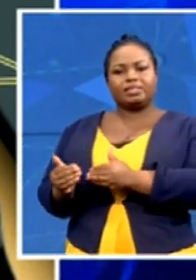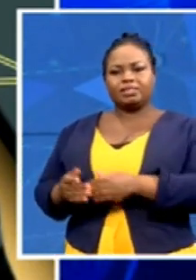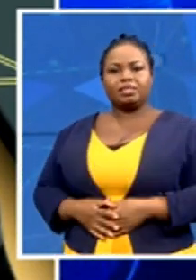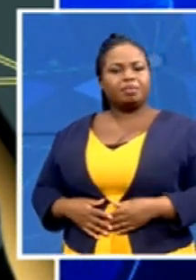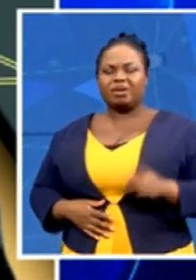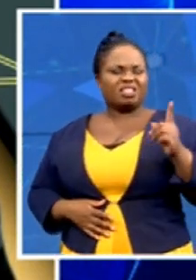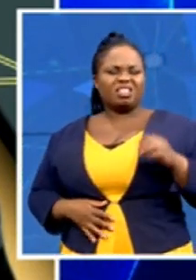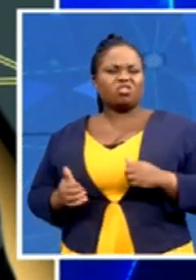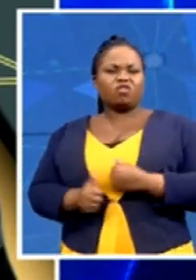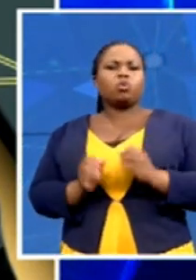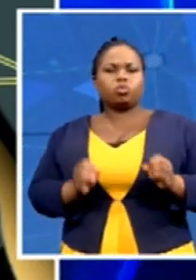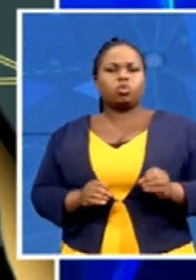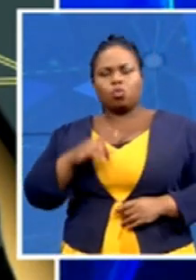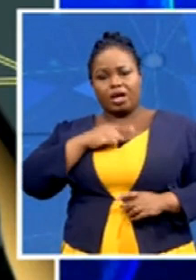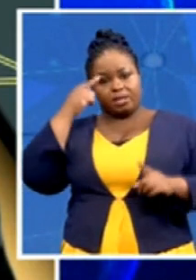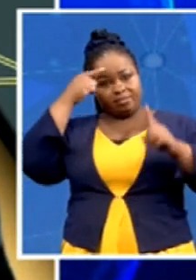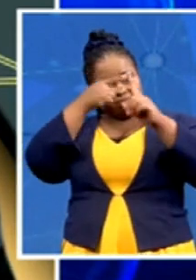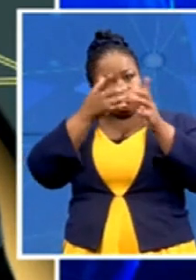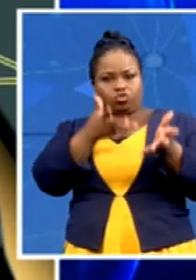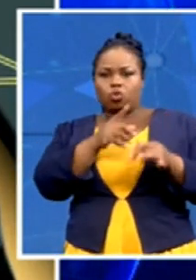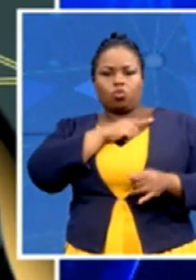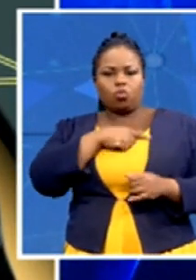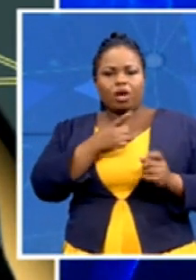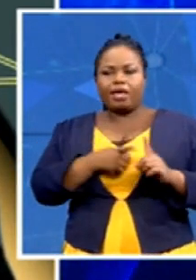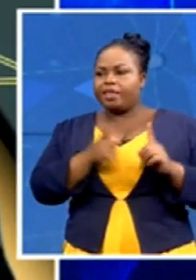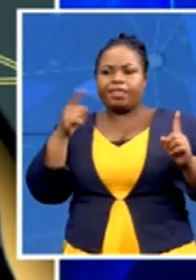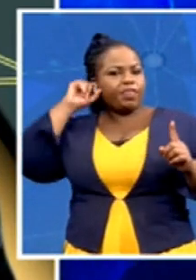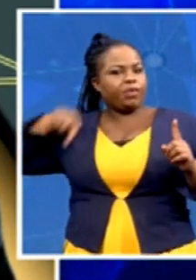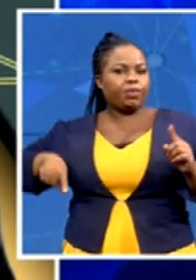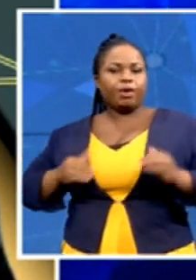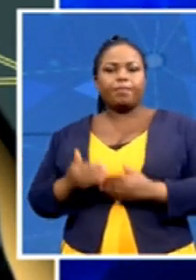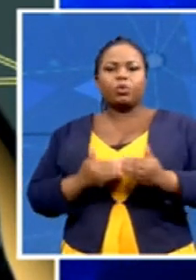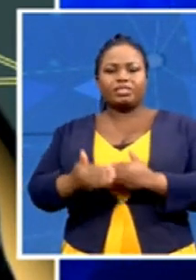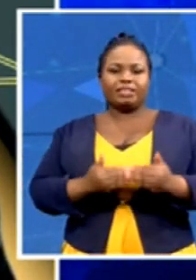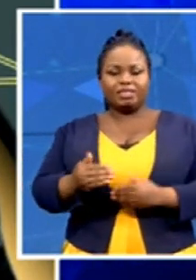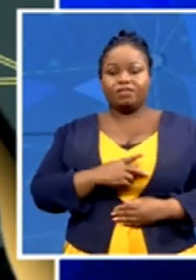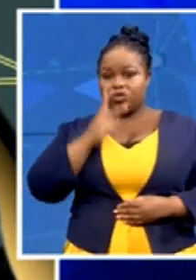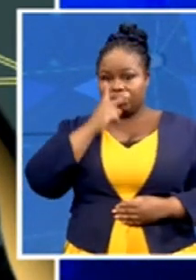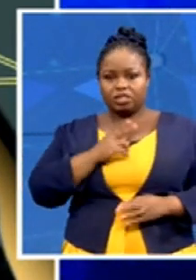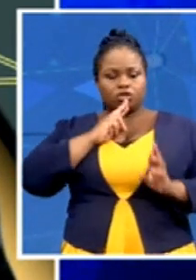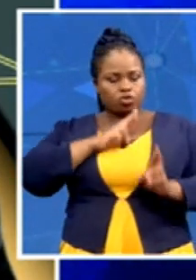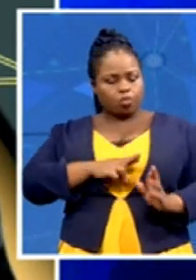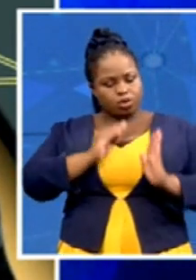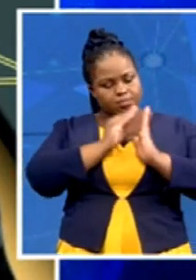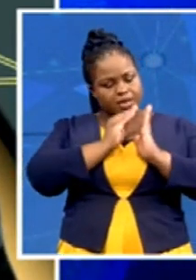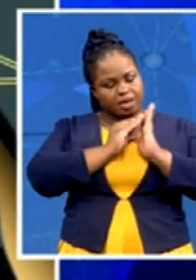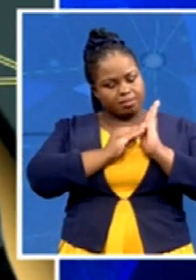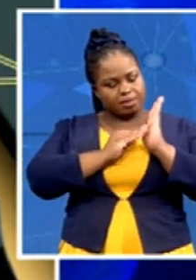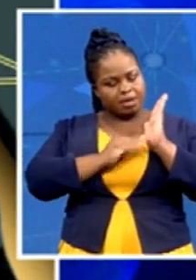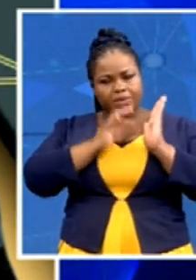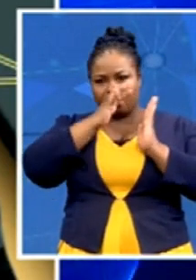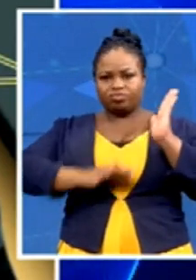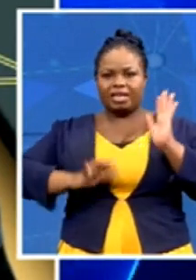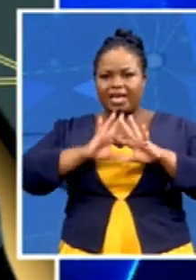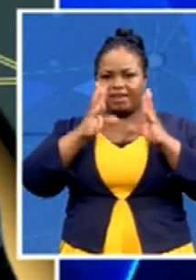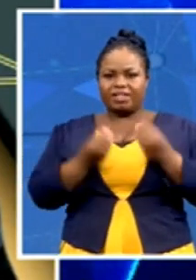part for not following that. And we have looked at, if you look at the report, we have stipulated all of those things and the times when these things happened. You must